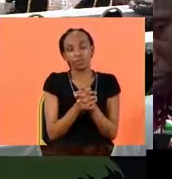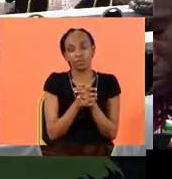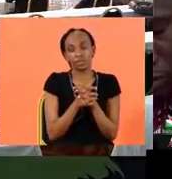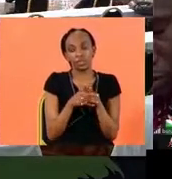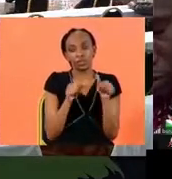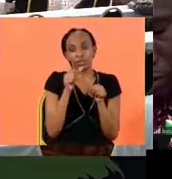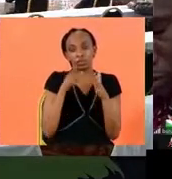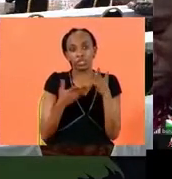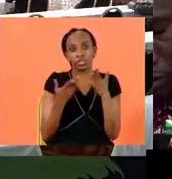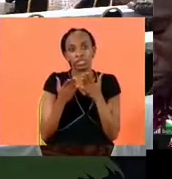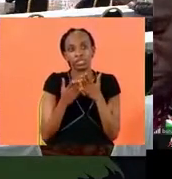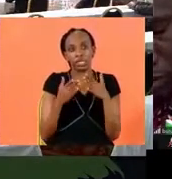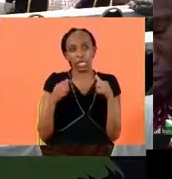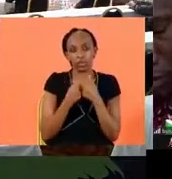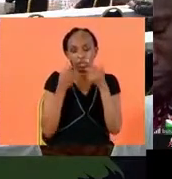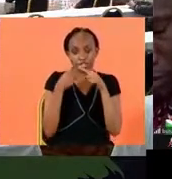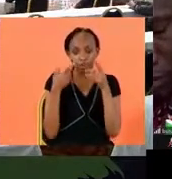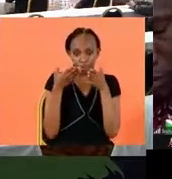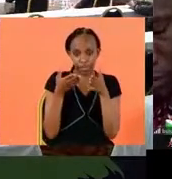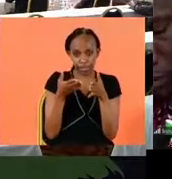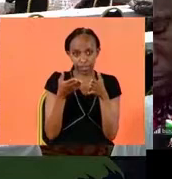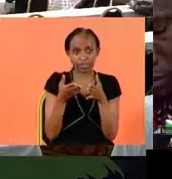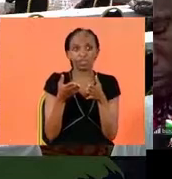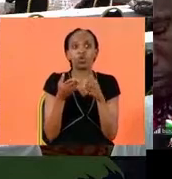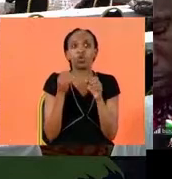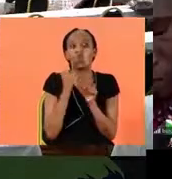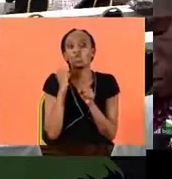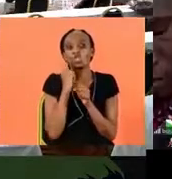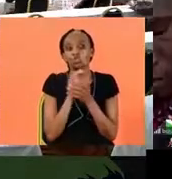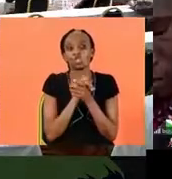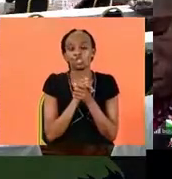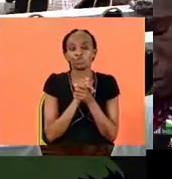of what transpired from such workshops.